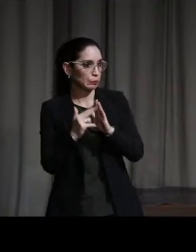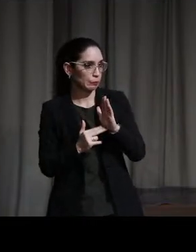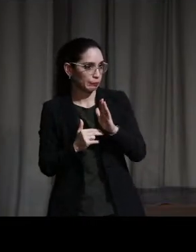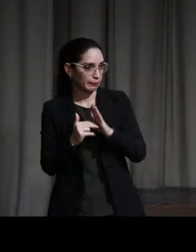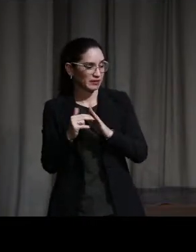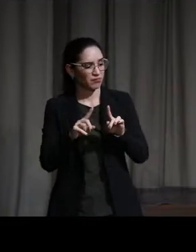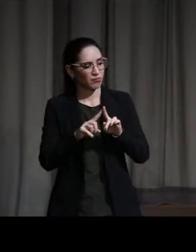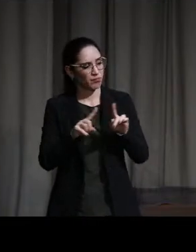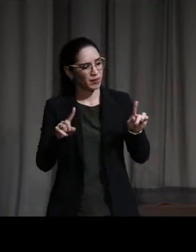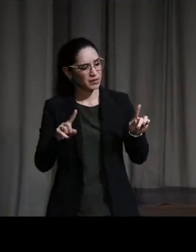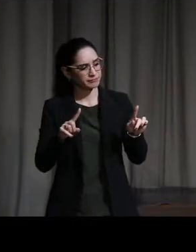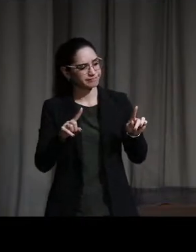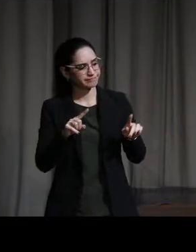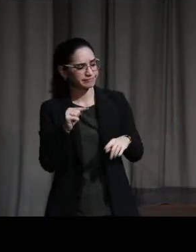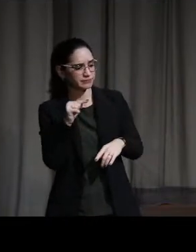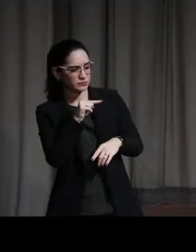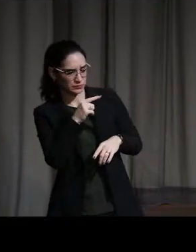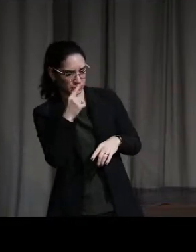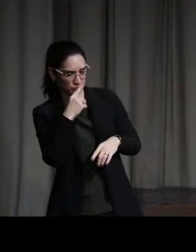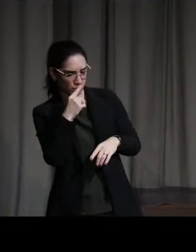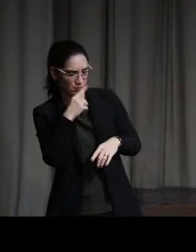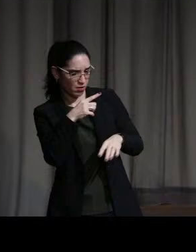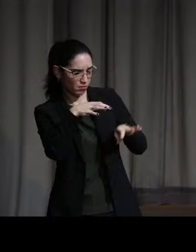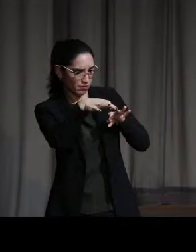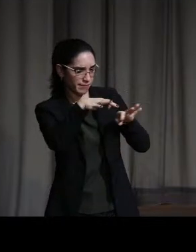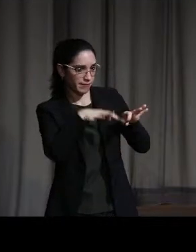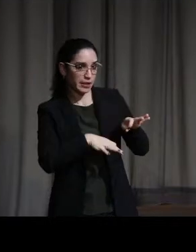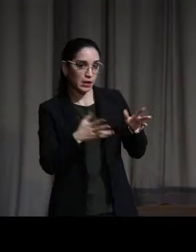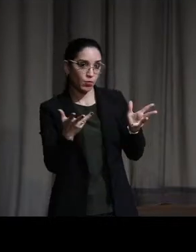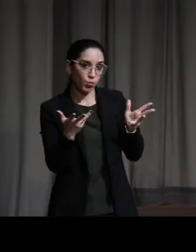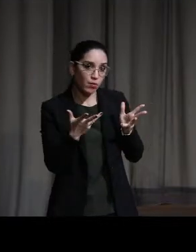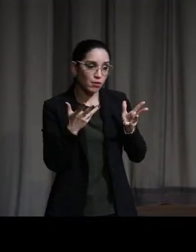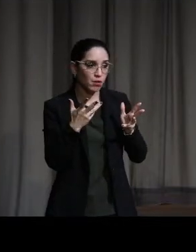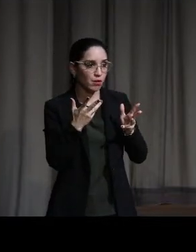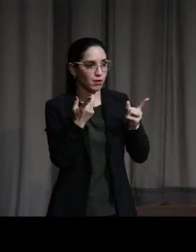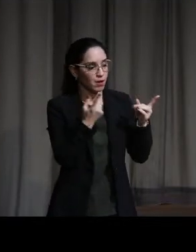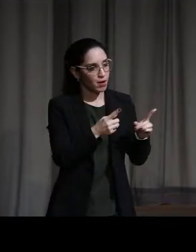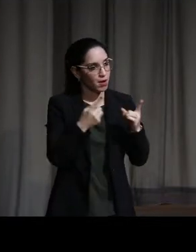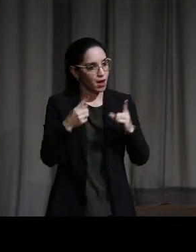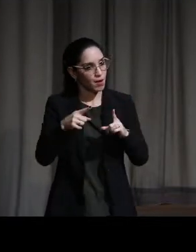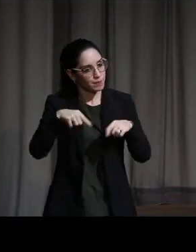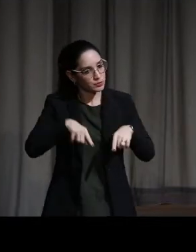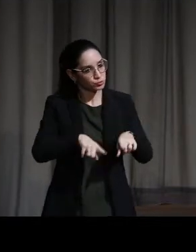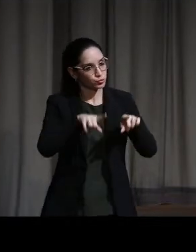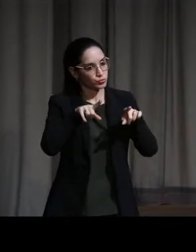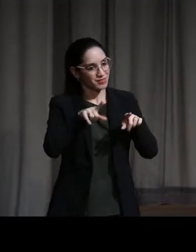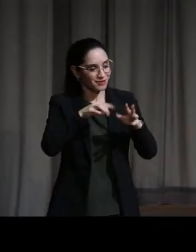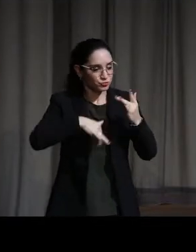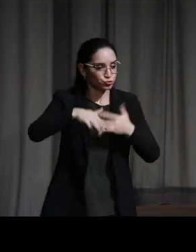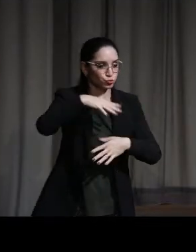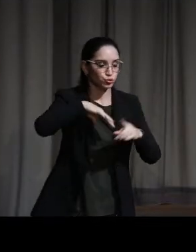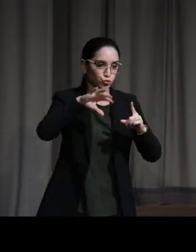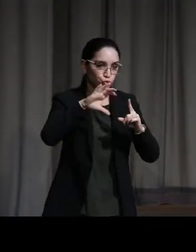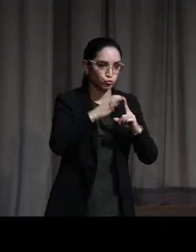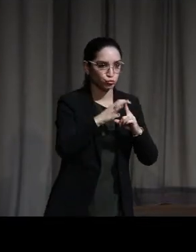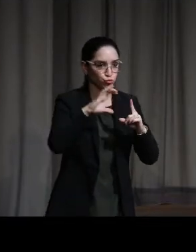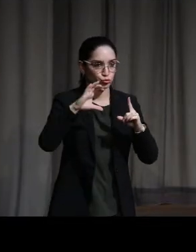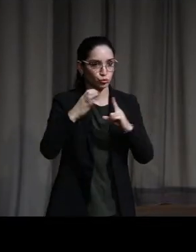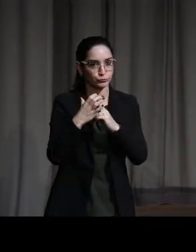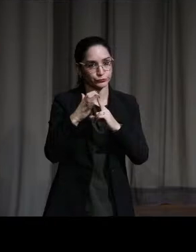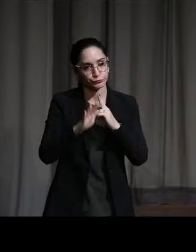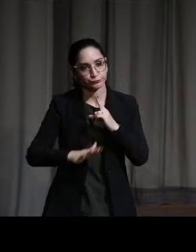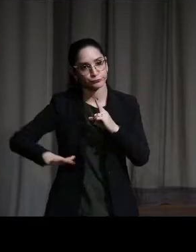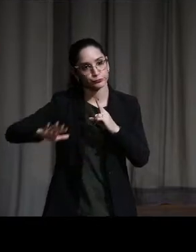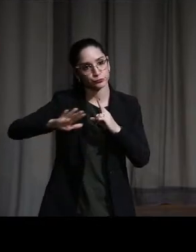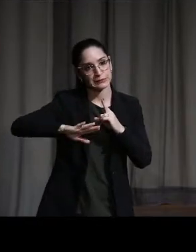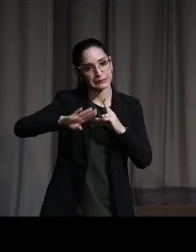Dr. Bustamante, what was happening in the kind of sociocultural landscape in Cuba